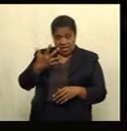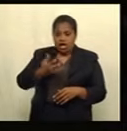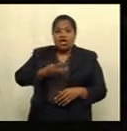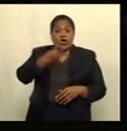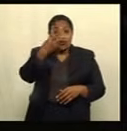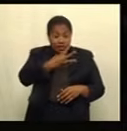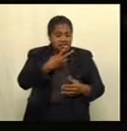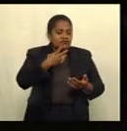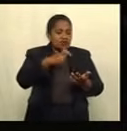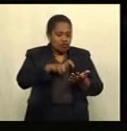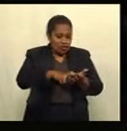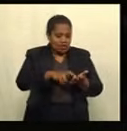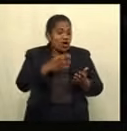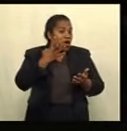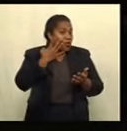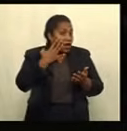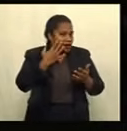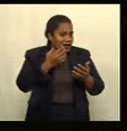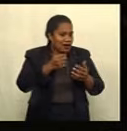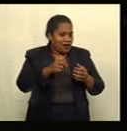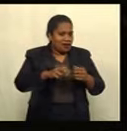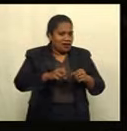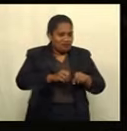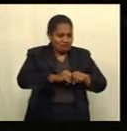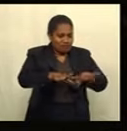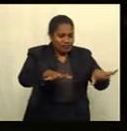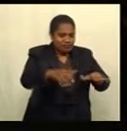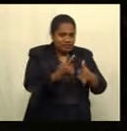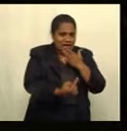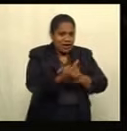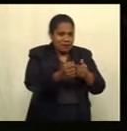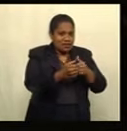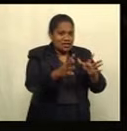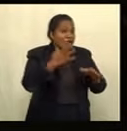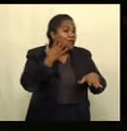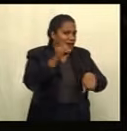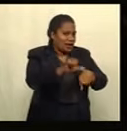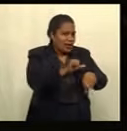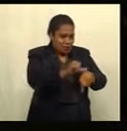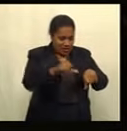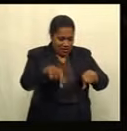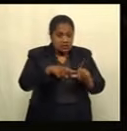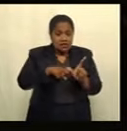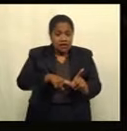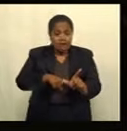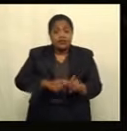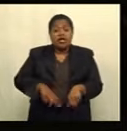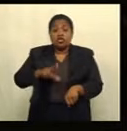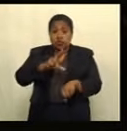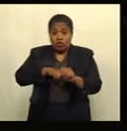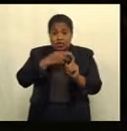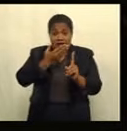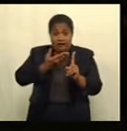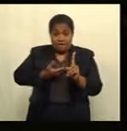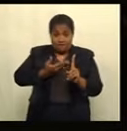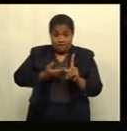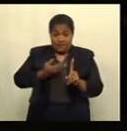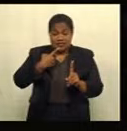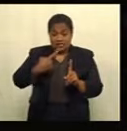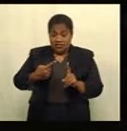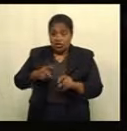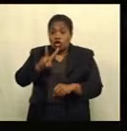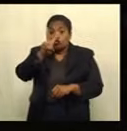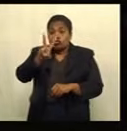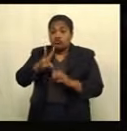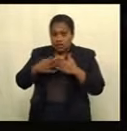during this outbreak, which started in April this year. Dr. Fong, however, says 2 death cases are currently under investigation